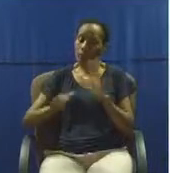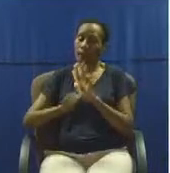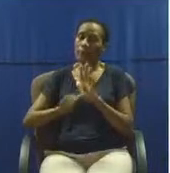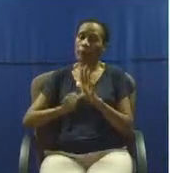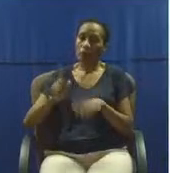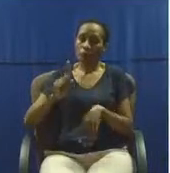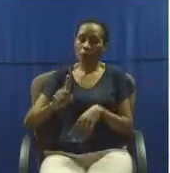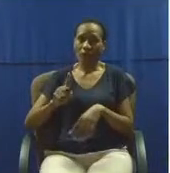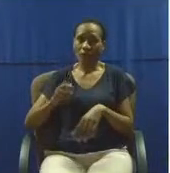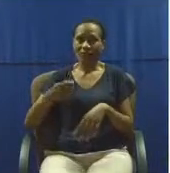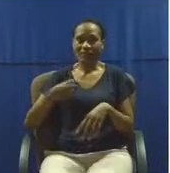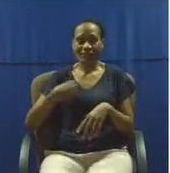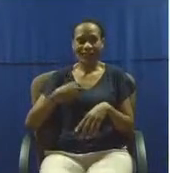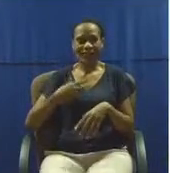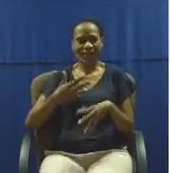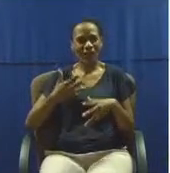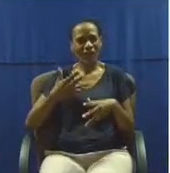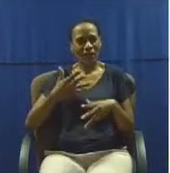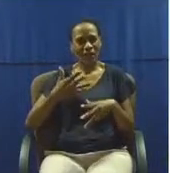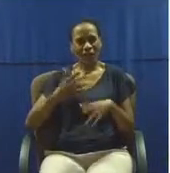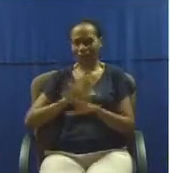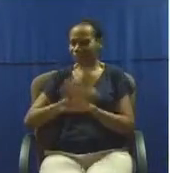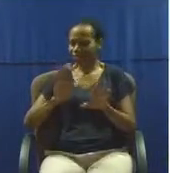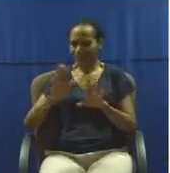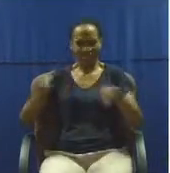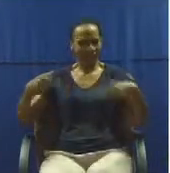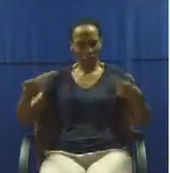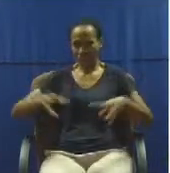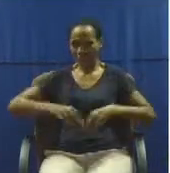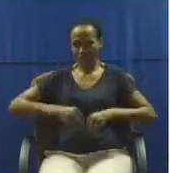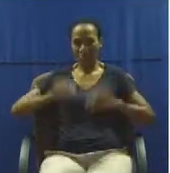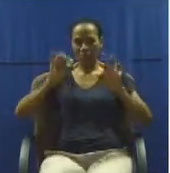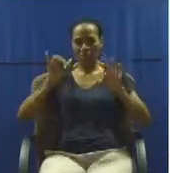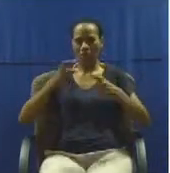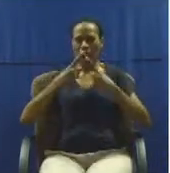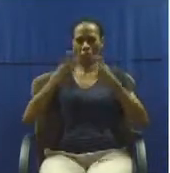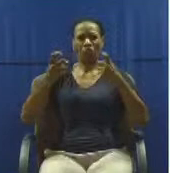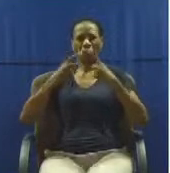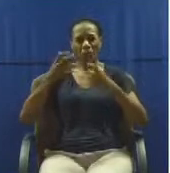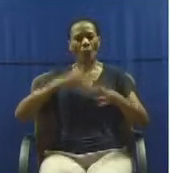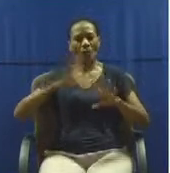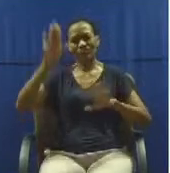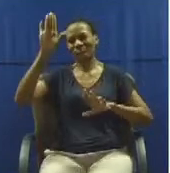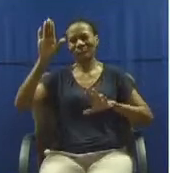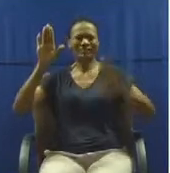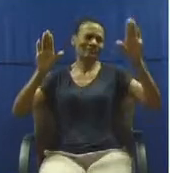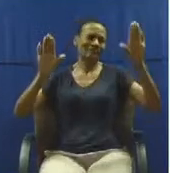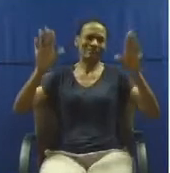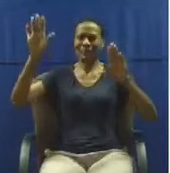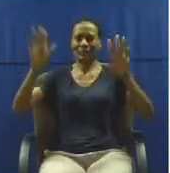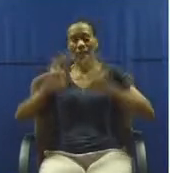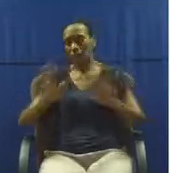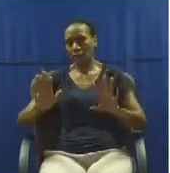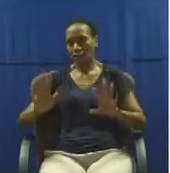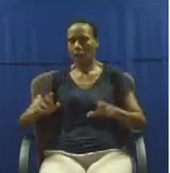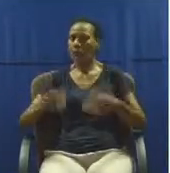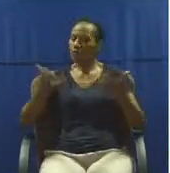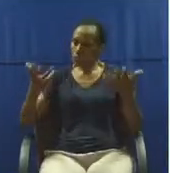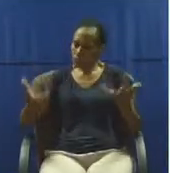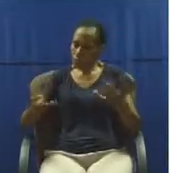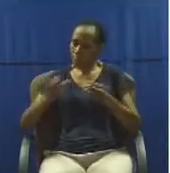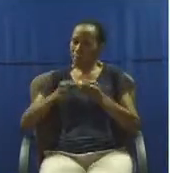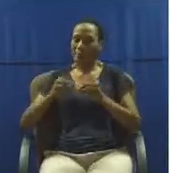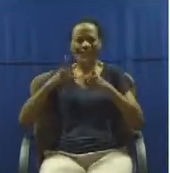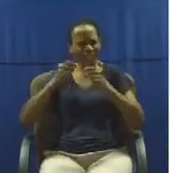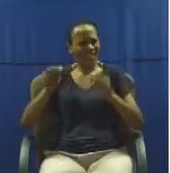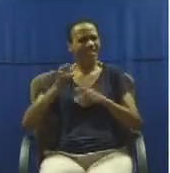don't want people to start screaming here and call for points of order. At least he indicated that he would like to speak,